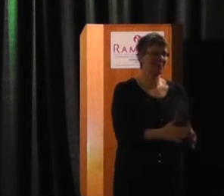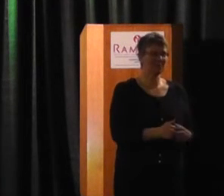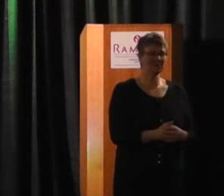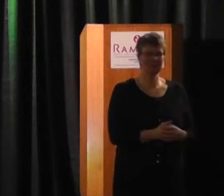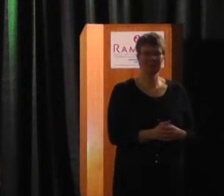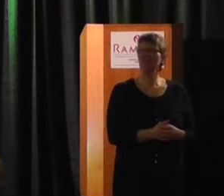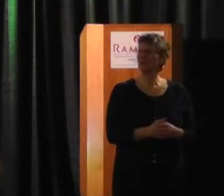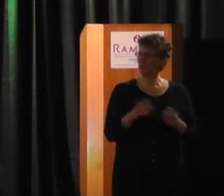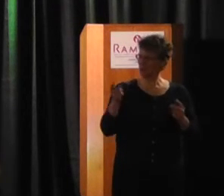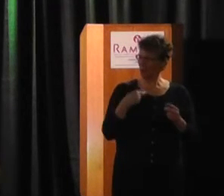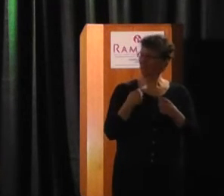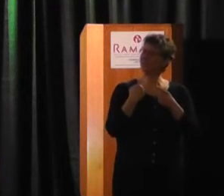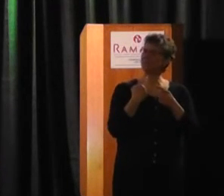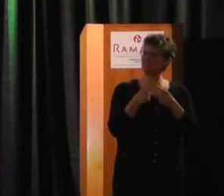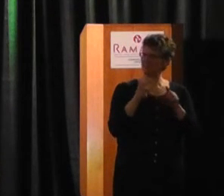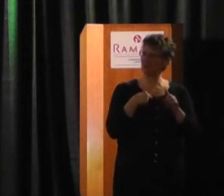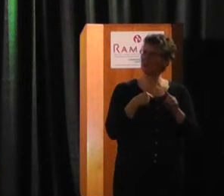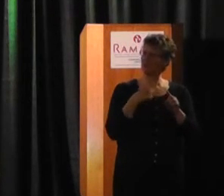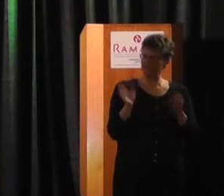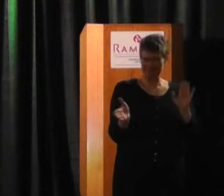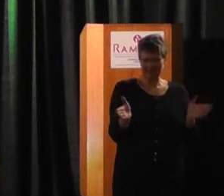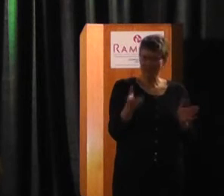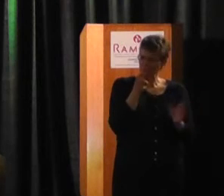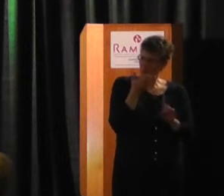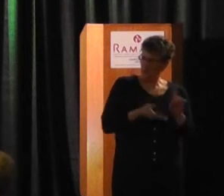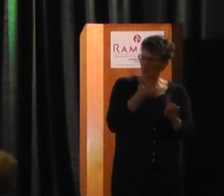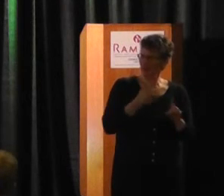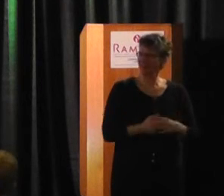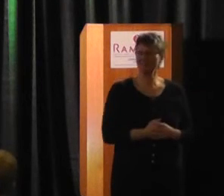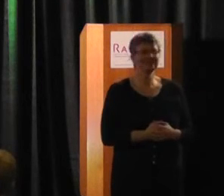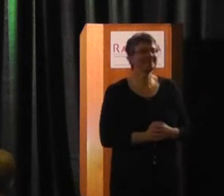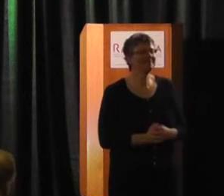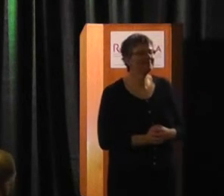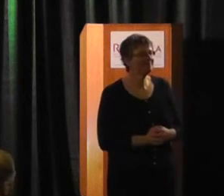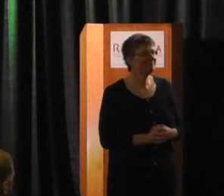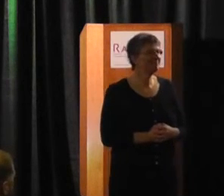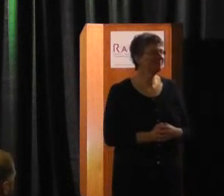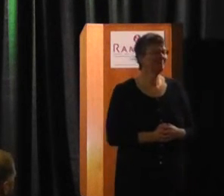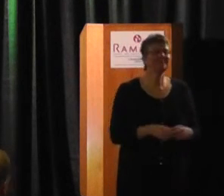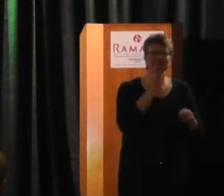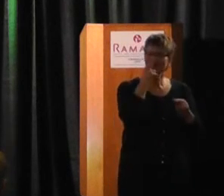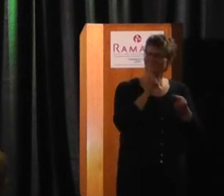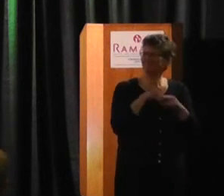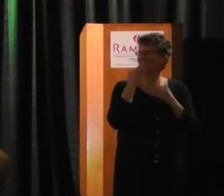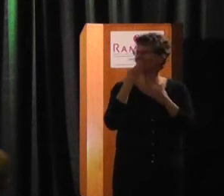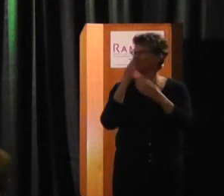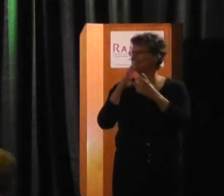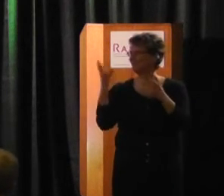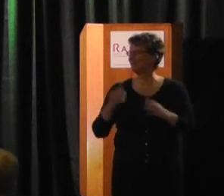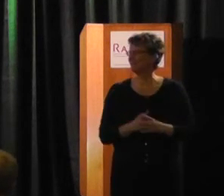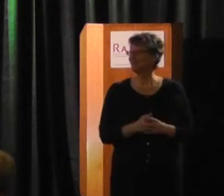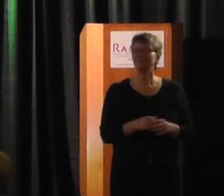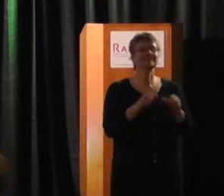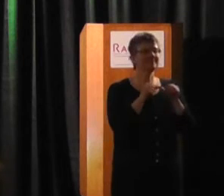sides to you. I've just learned, Quang. That was very fun. Thank you so much. Let's